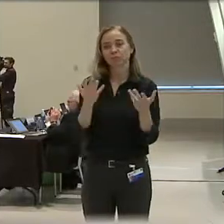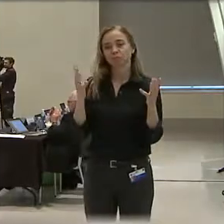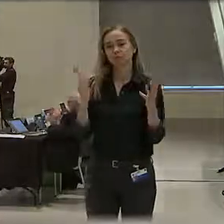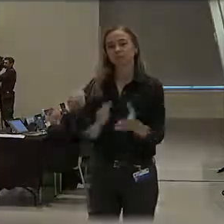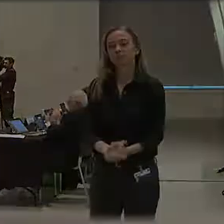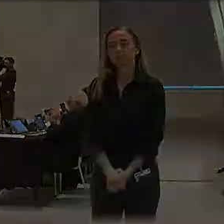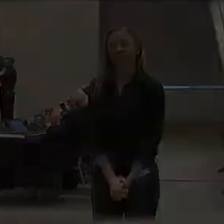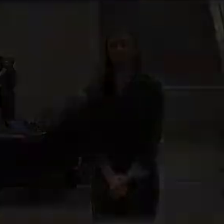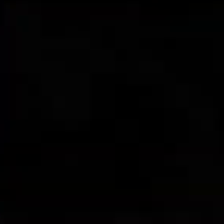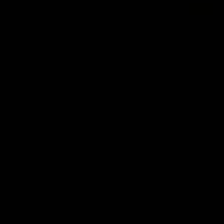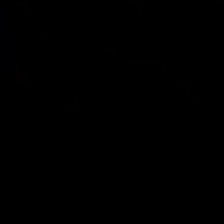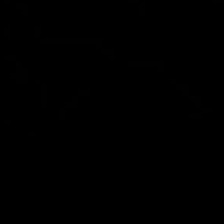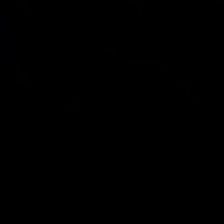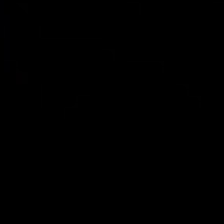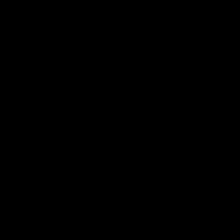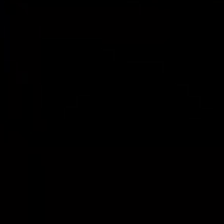testimony.